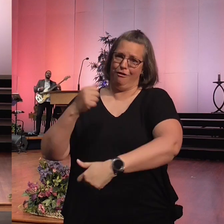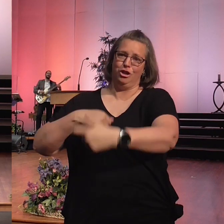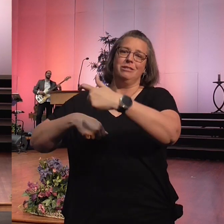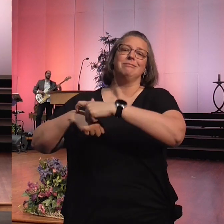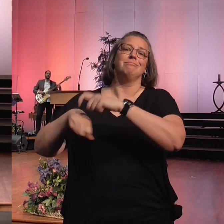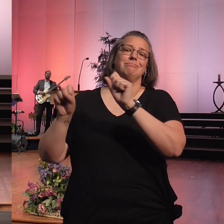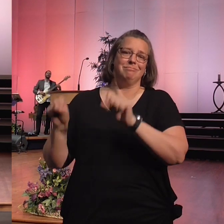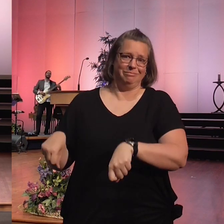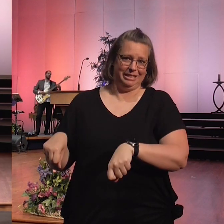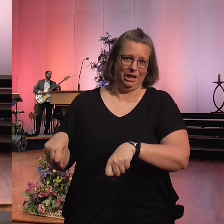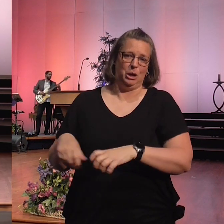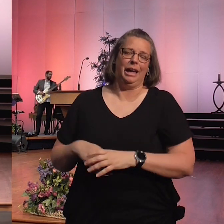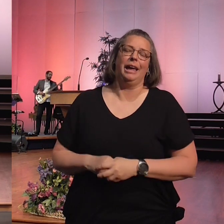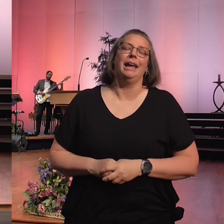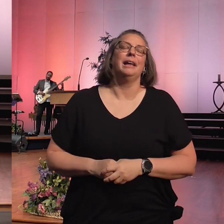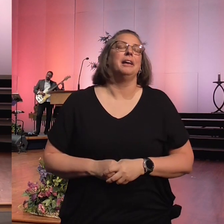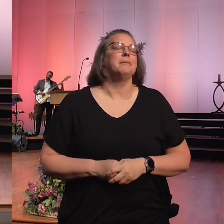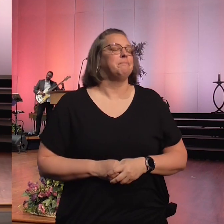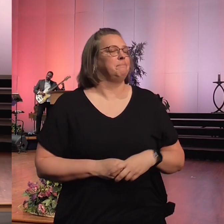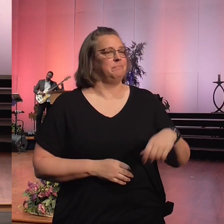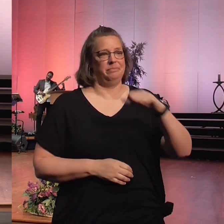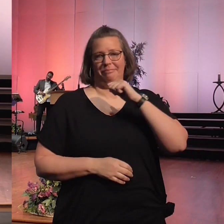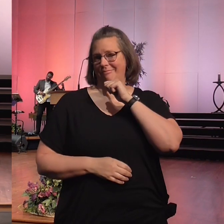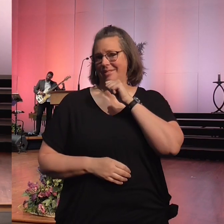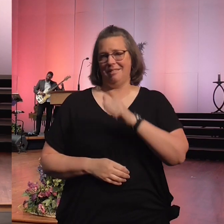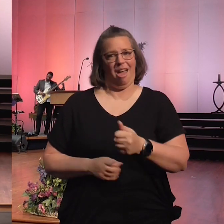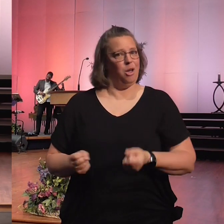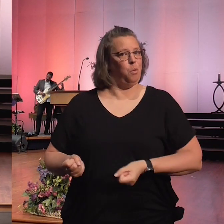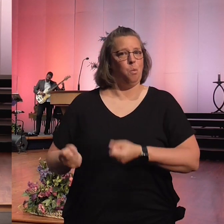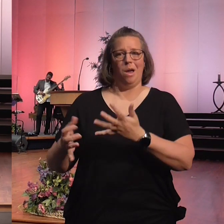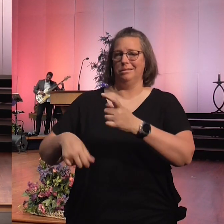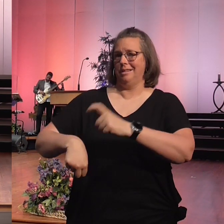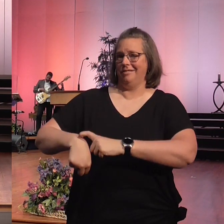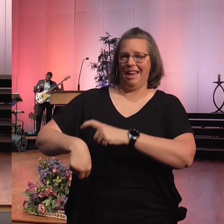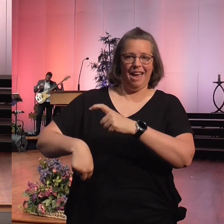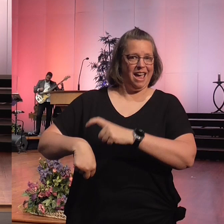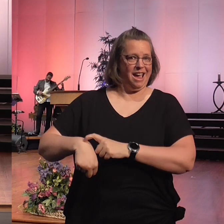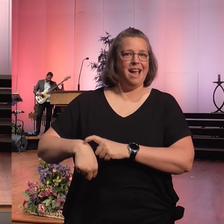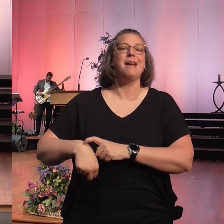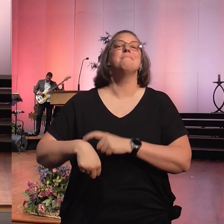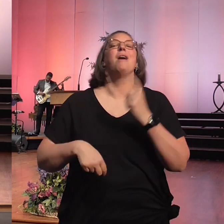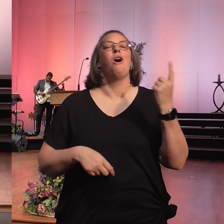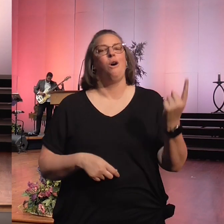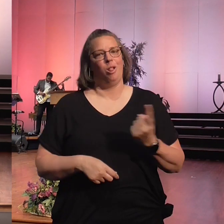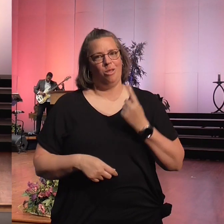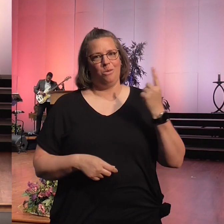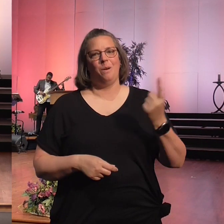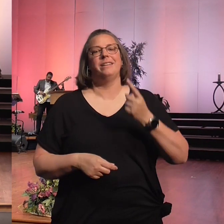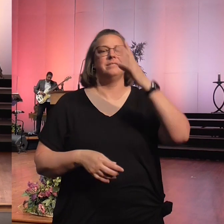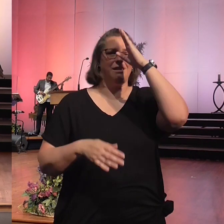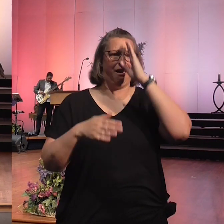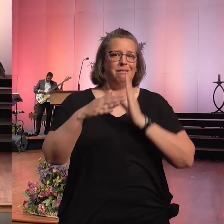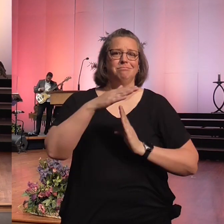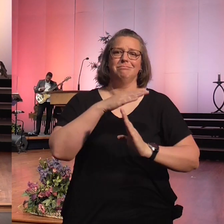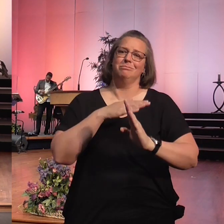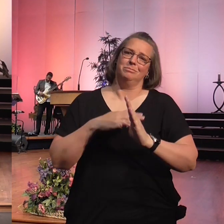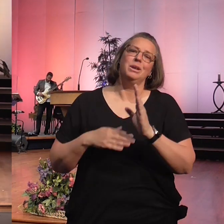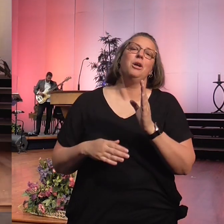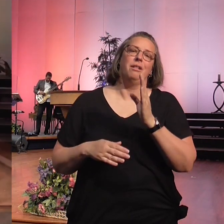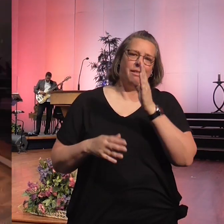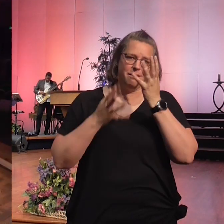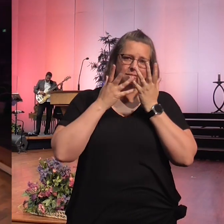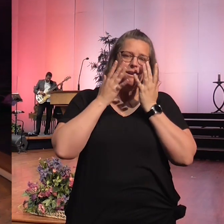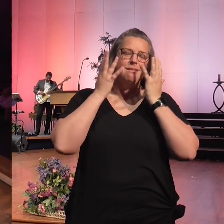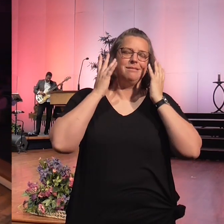can. It won't be wasted time. Always stay humble and